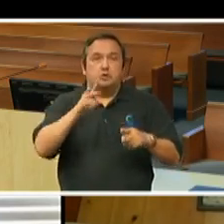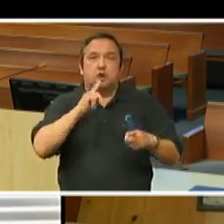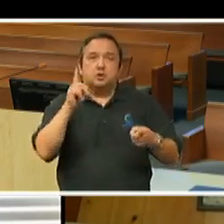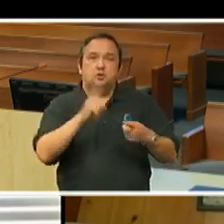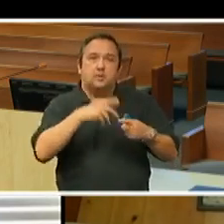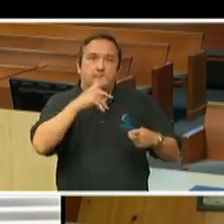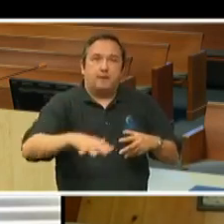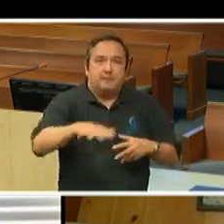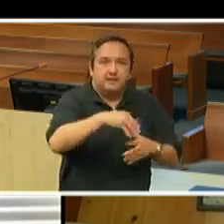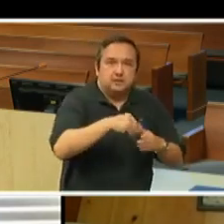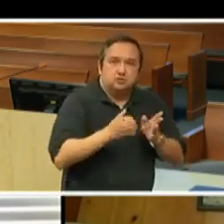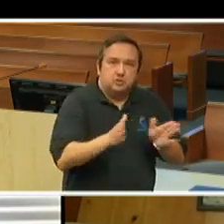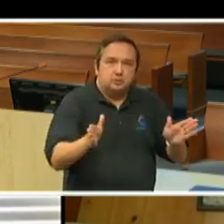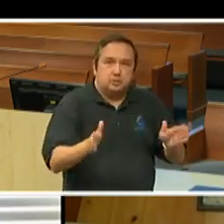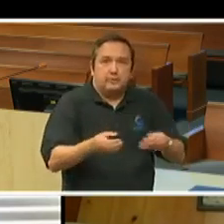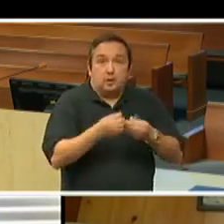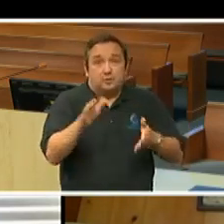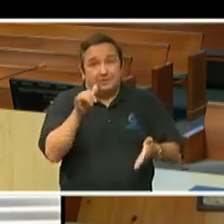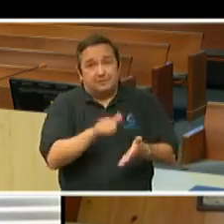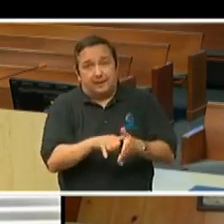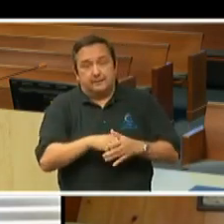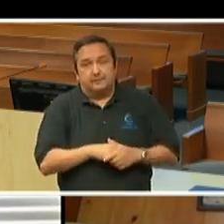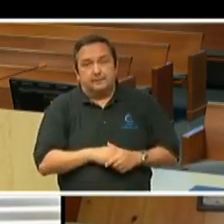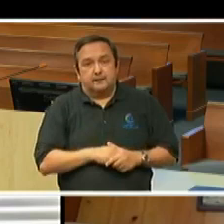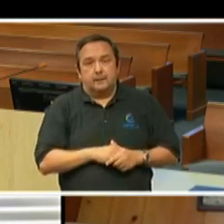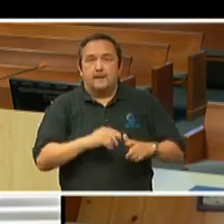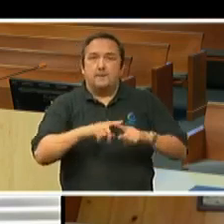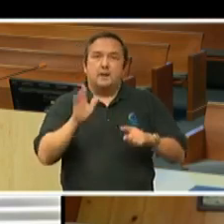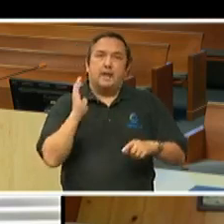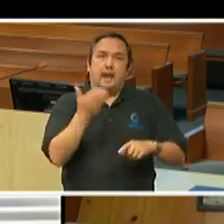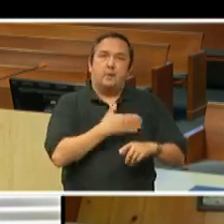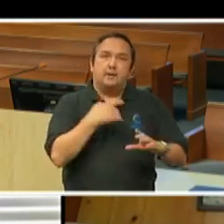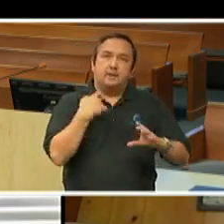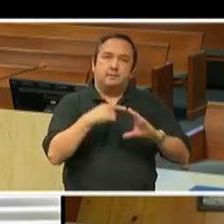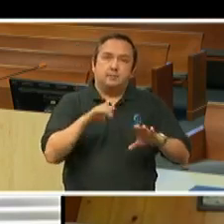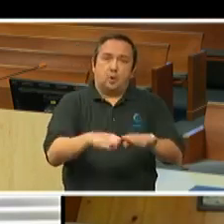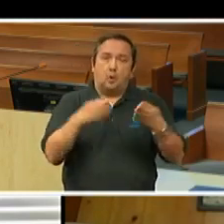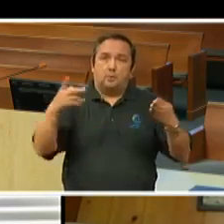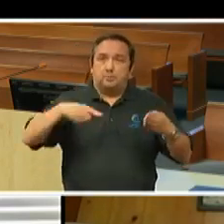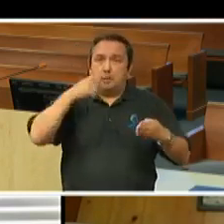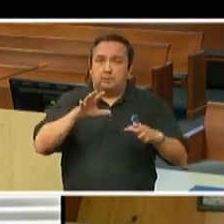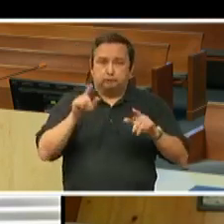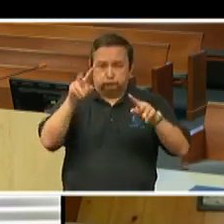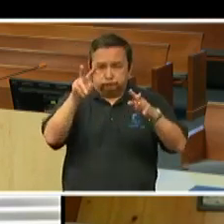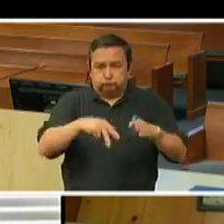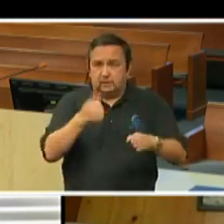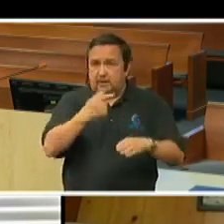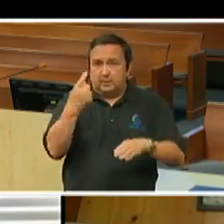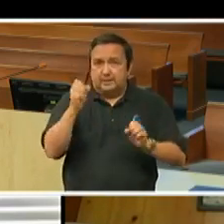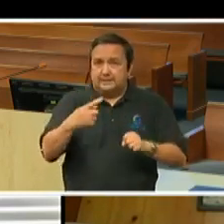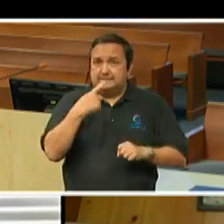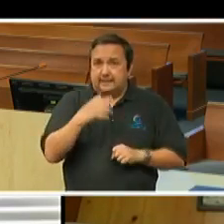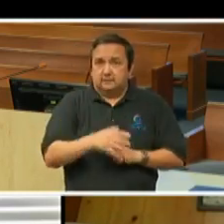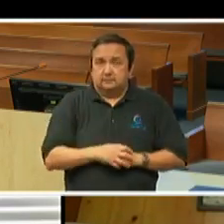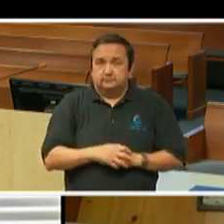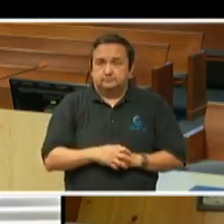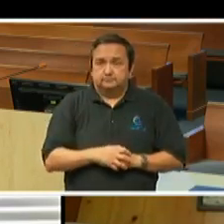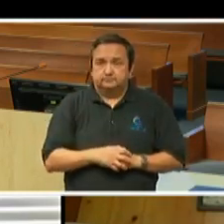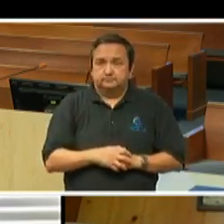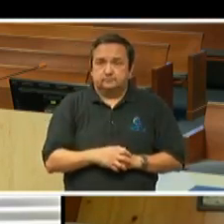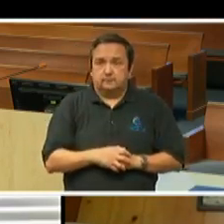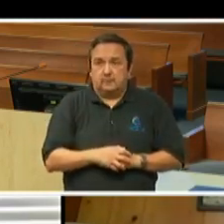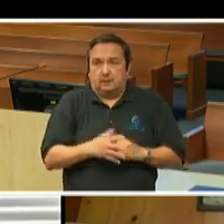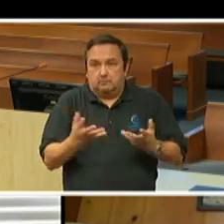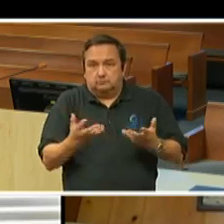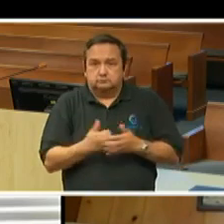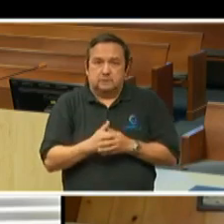general. And so they sort of lose that. But our emails are open public records, so anybody can look at what's going out there. So I don't